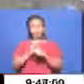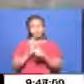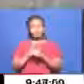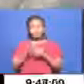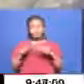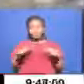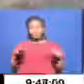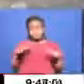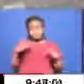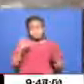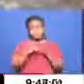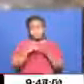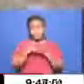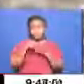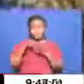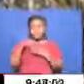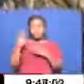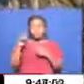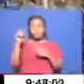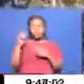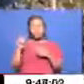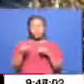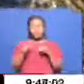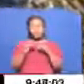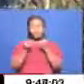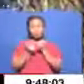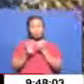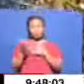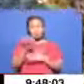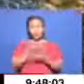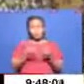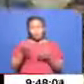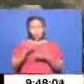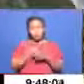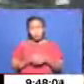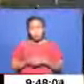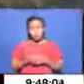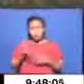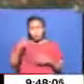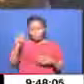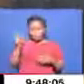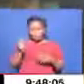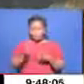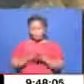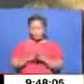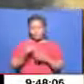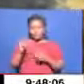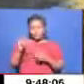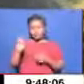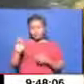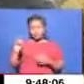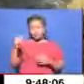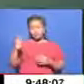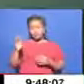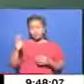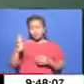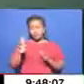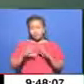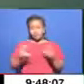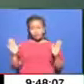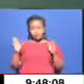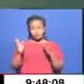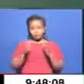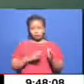in the region's socio-economic landscape. Kenya and the Netherlands have embarked on a study that will help address the challenges facing the lake.